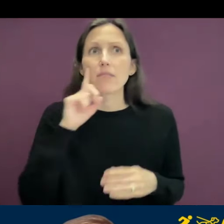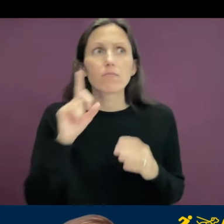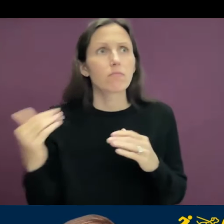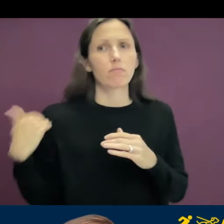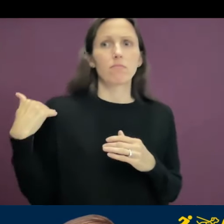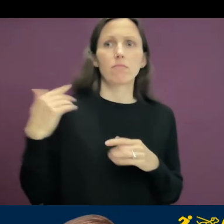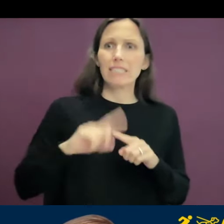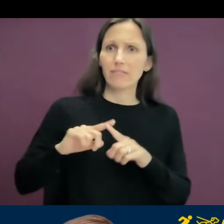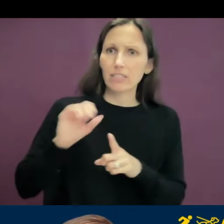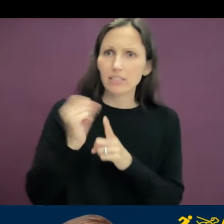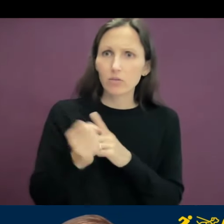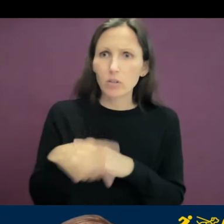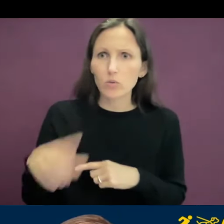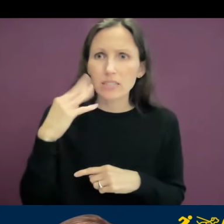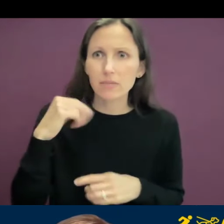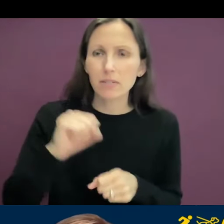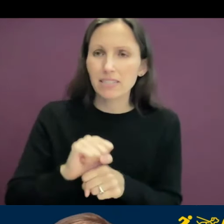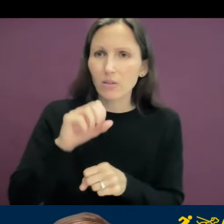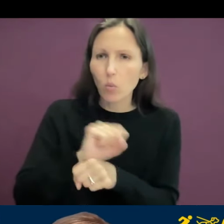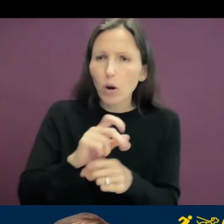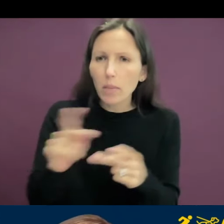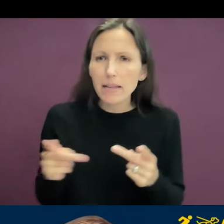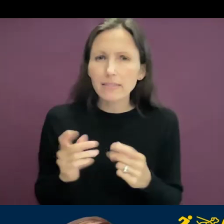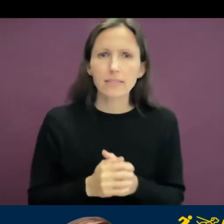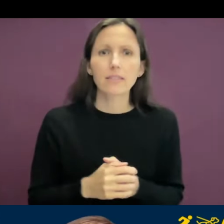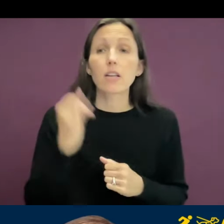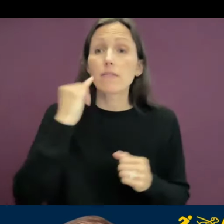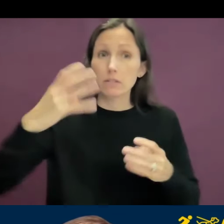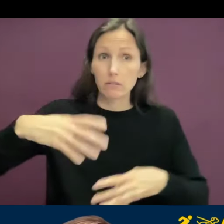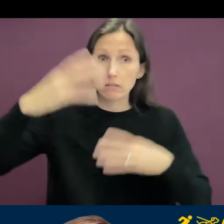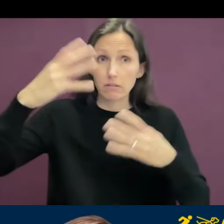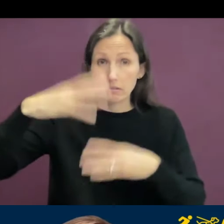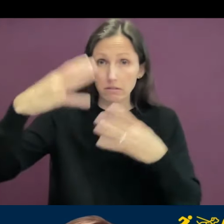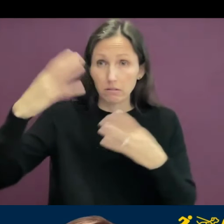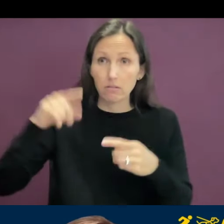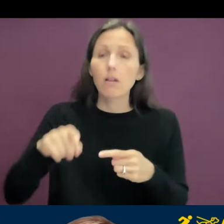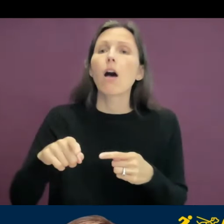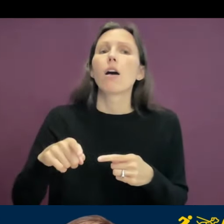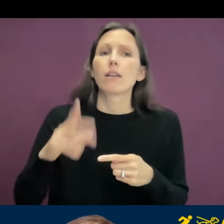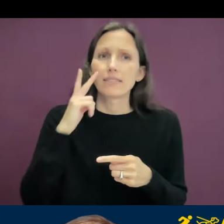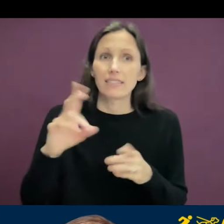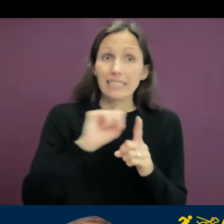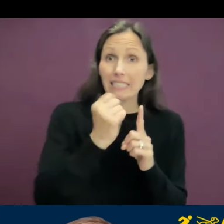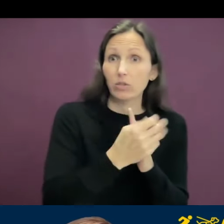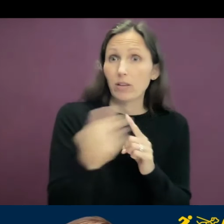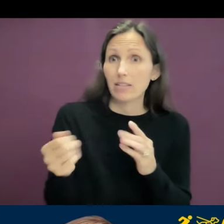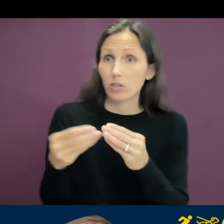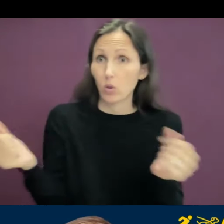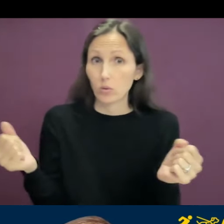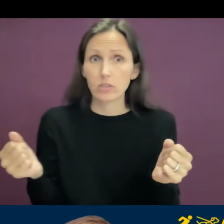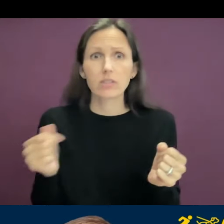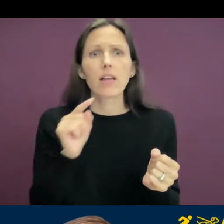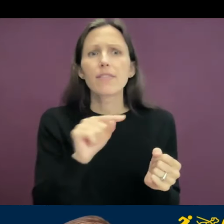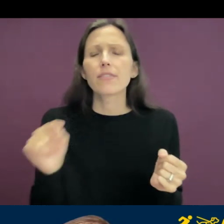workplace. If we scroll down to the end of this page, it does also include situations and solutions. These are going